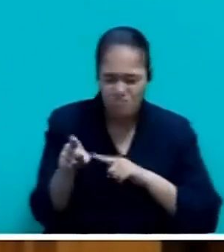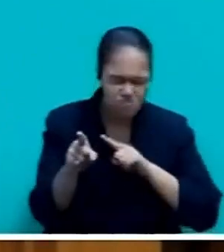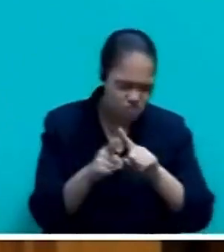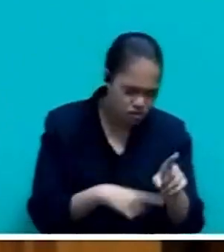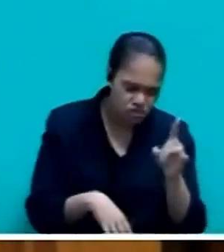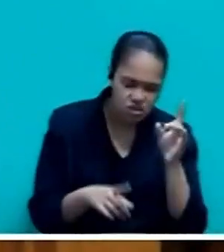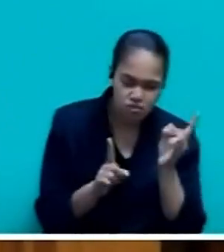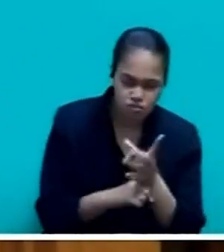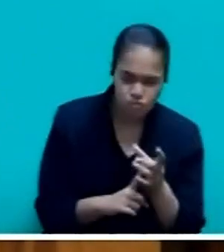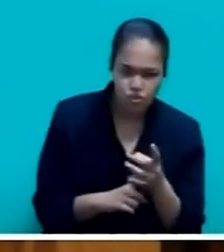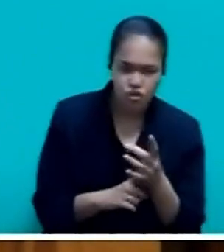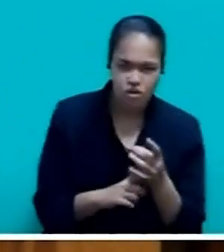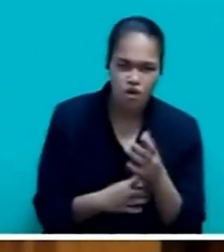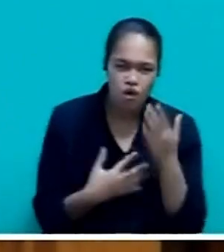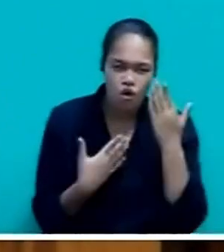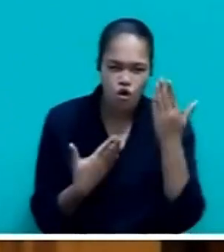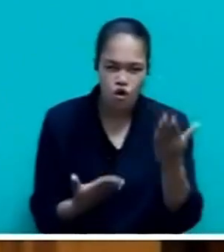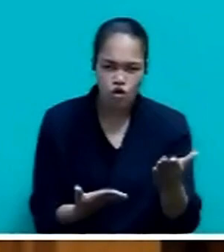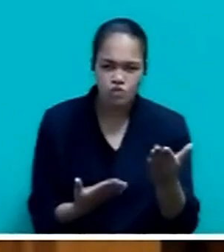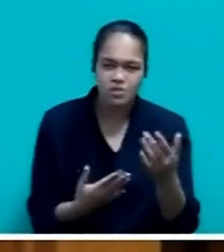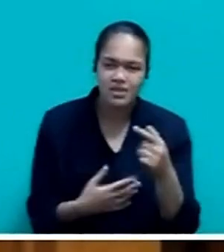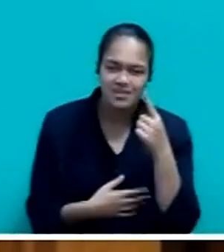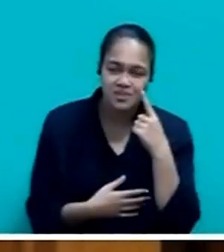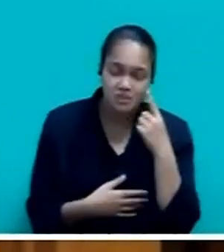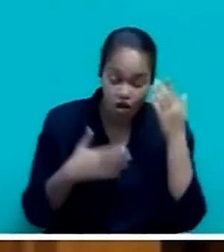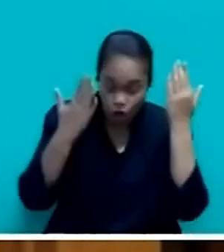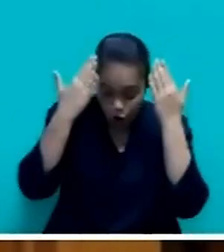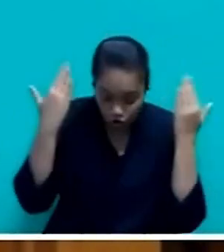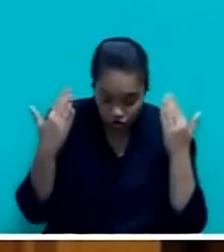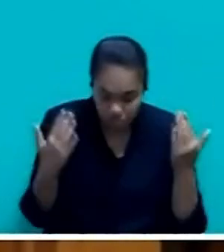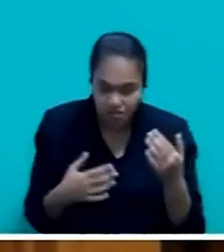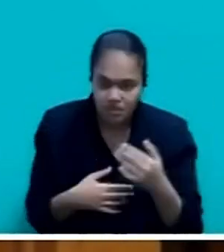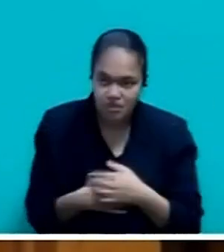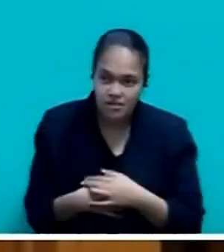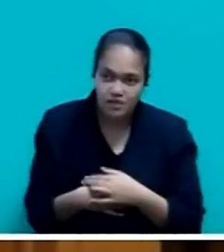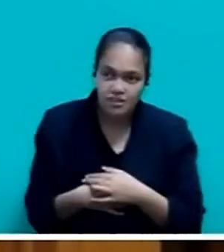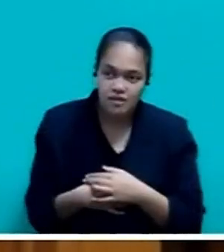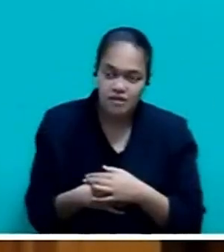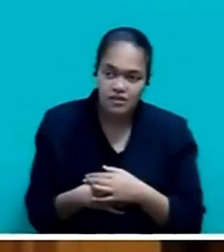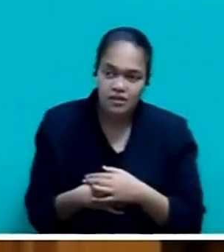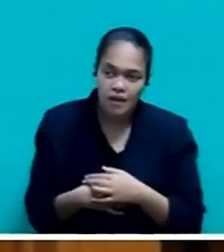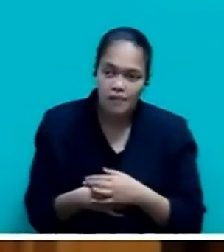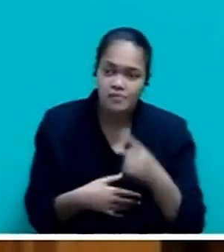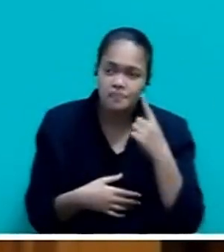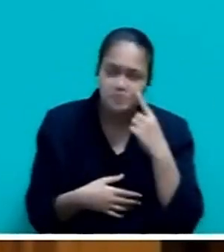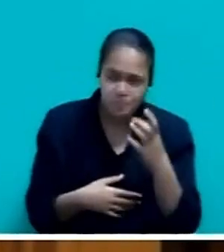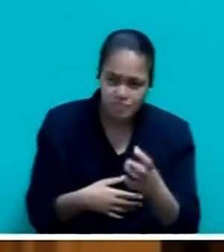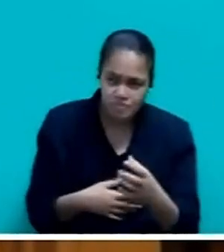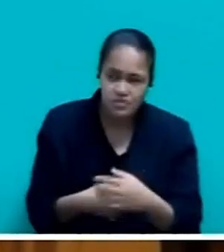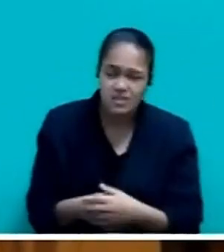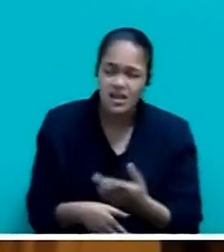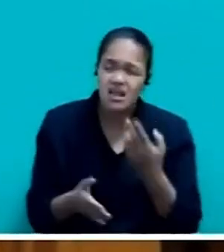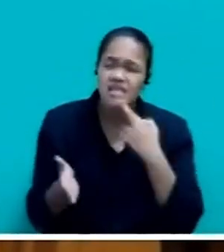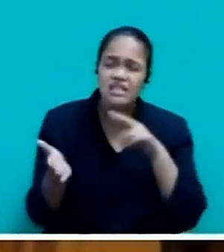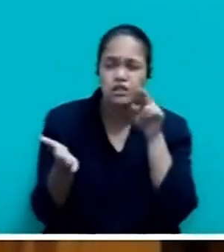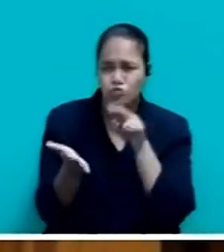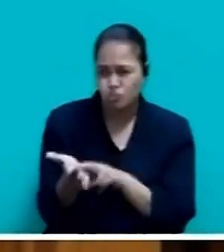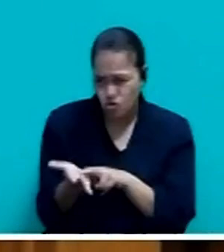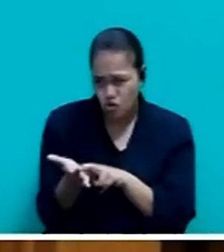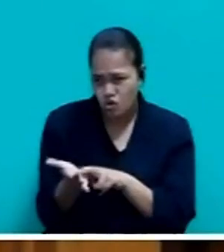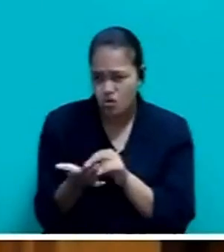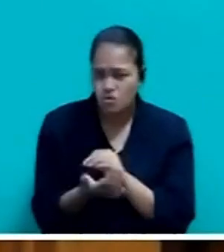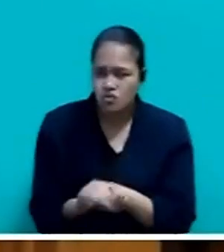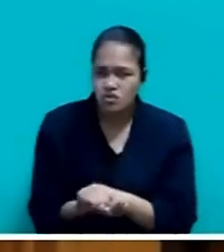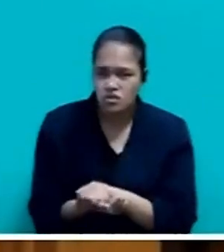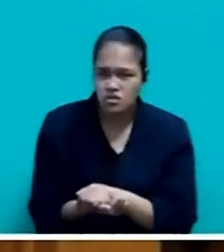importantly, Honourable Speaker, and this is extremely important and such a critical component of it, is the report that needs to come out from